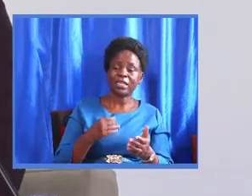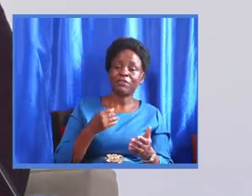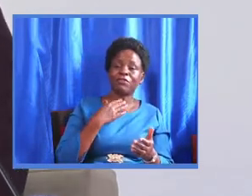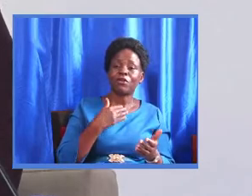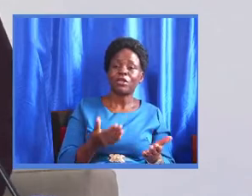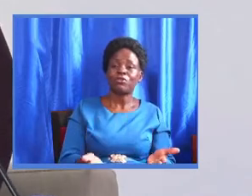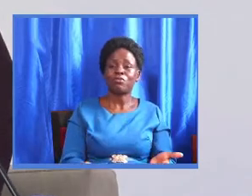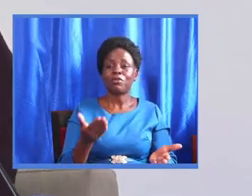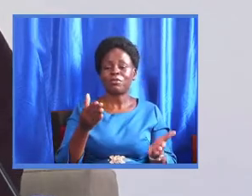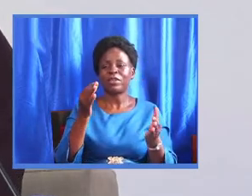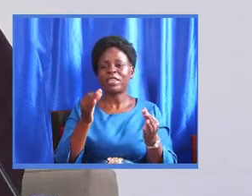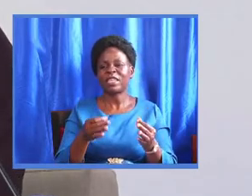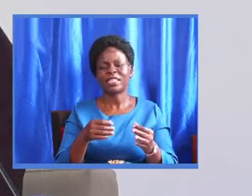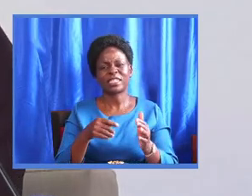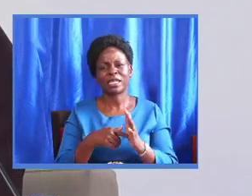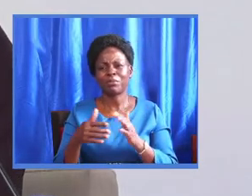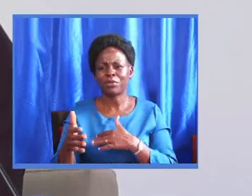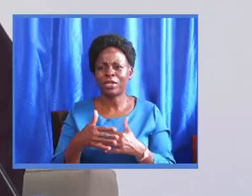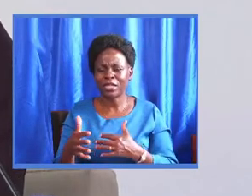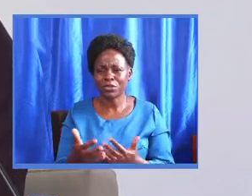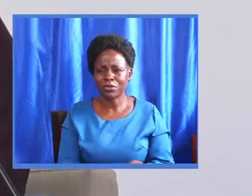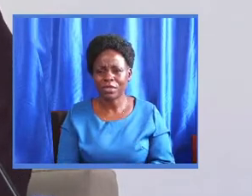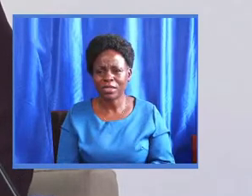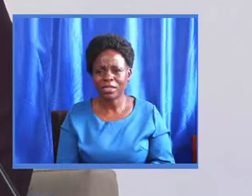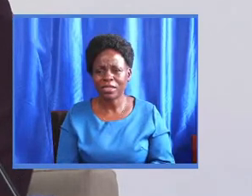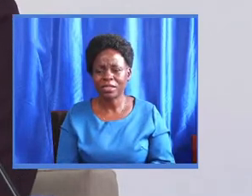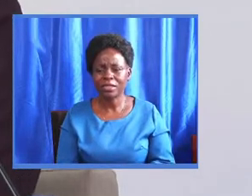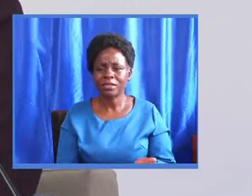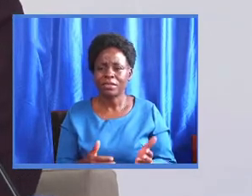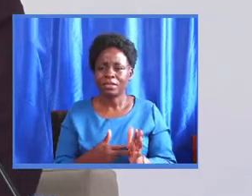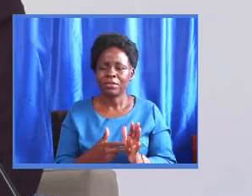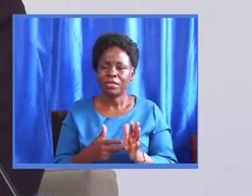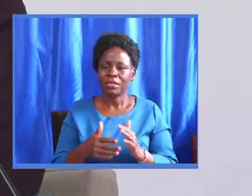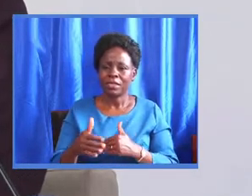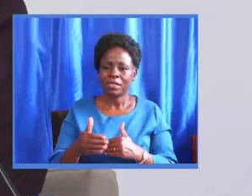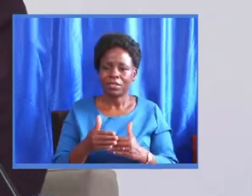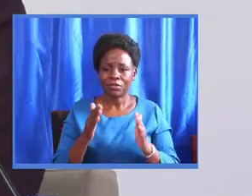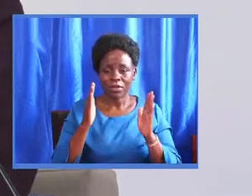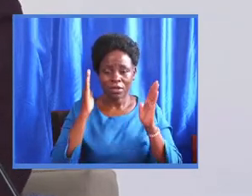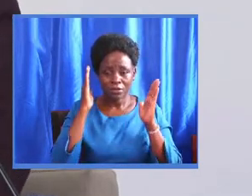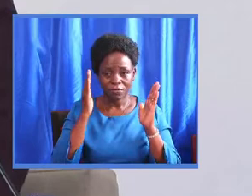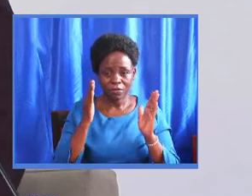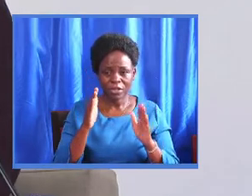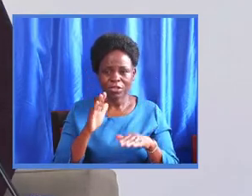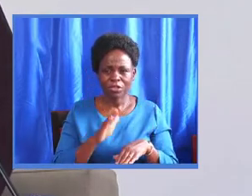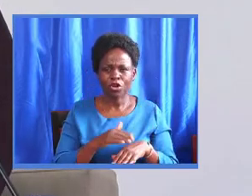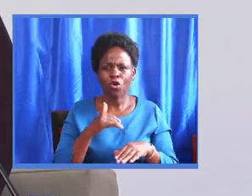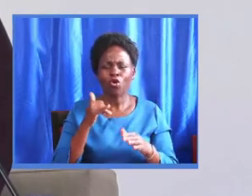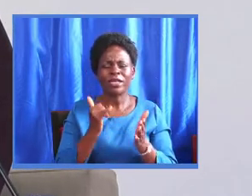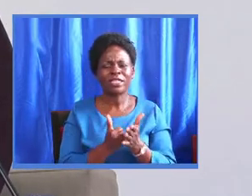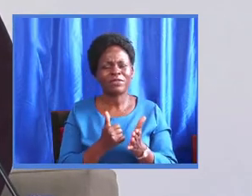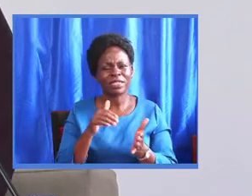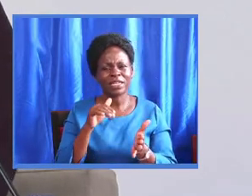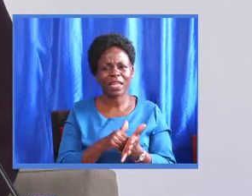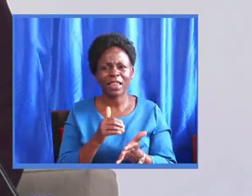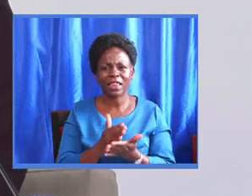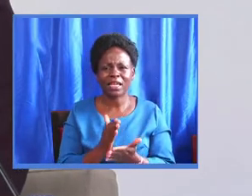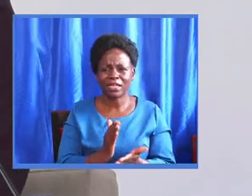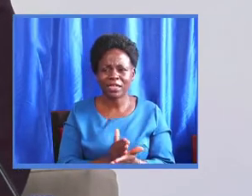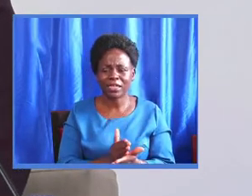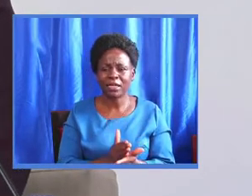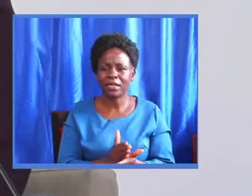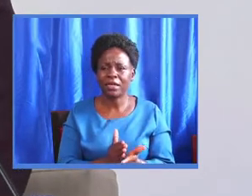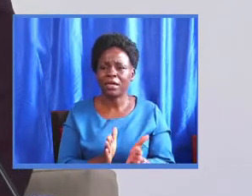promote things like industry, that means industry, the focus now is going to look at who is investing in that sector, and then